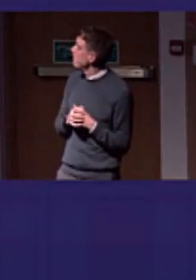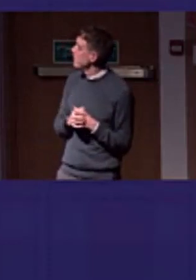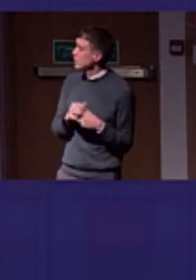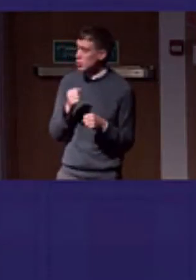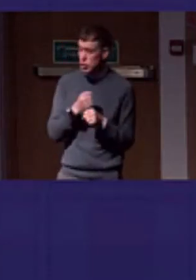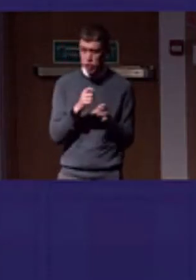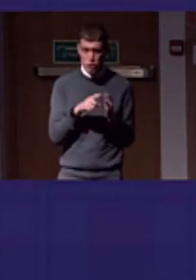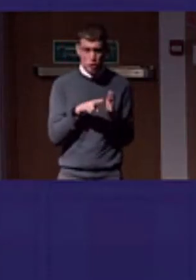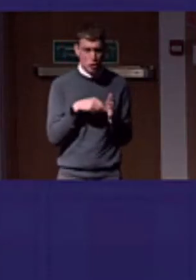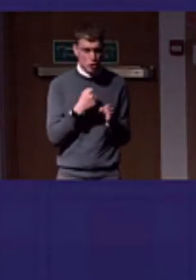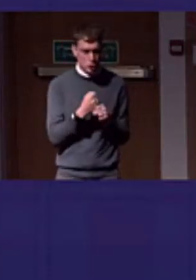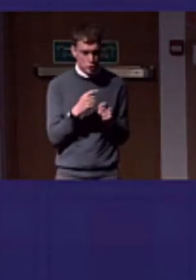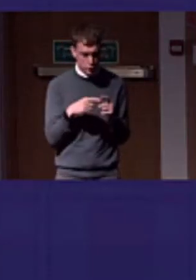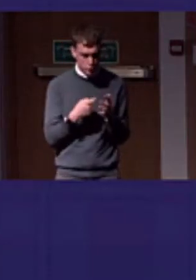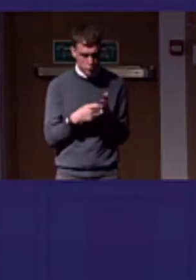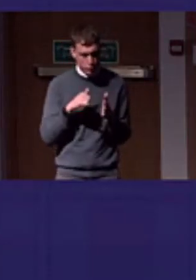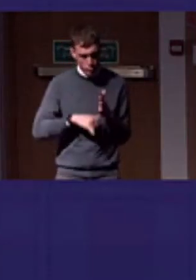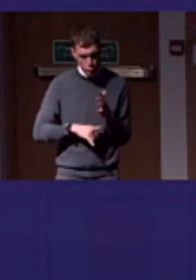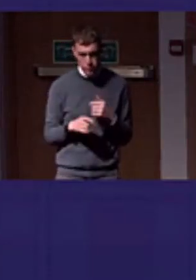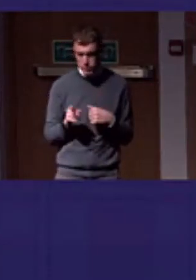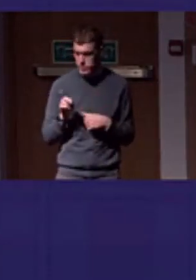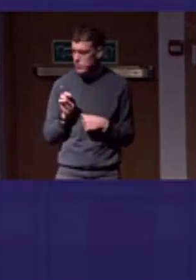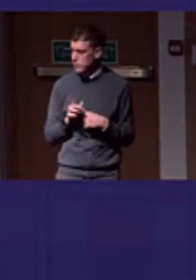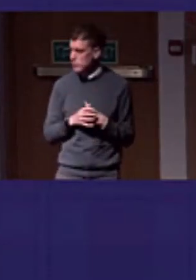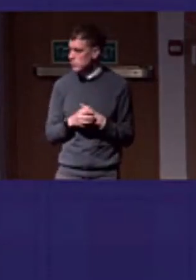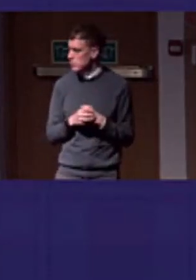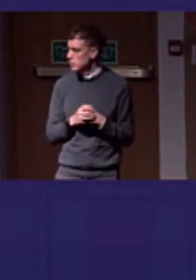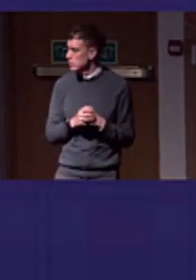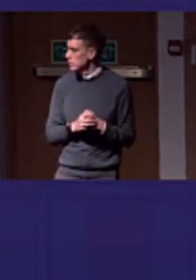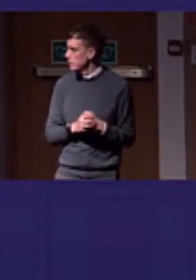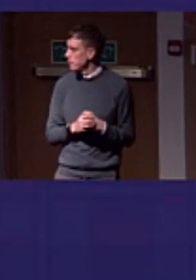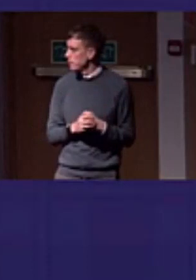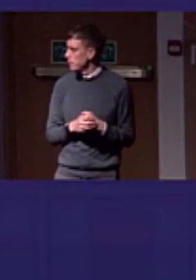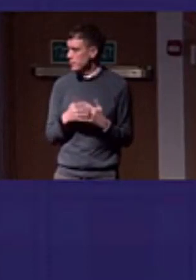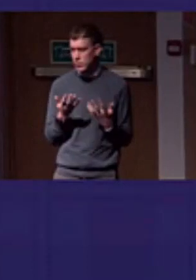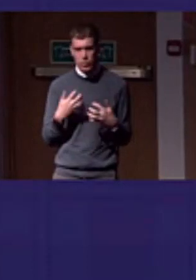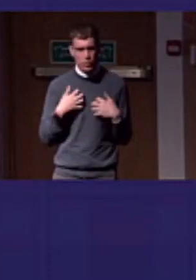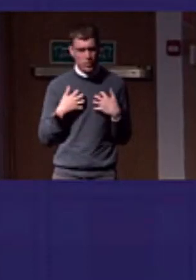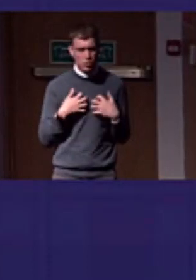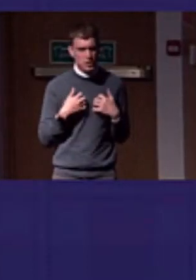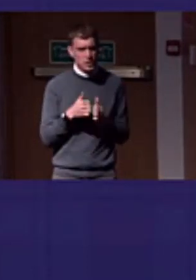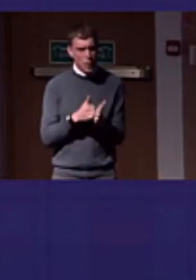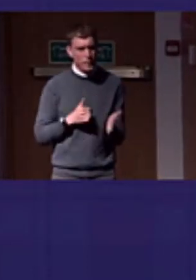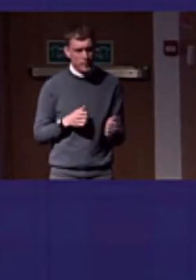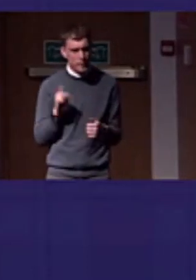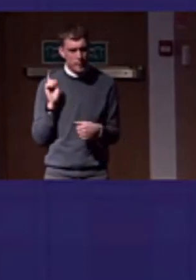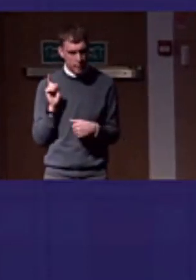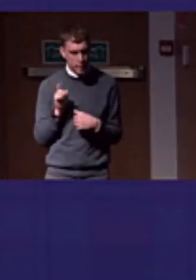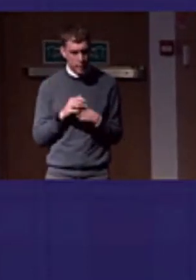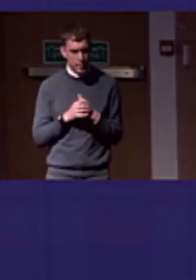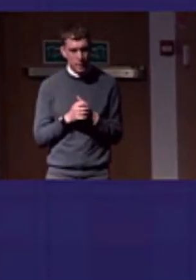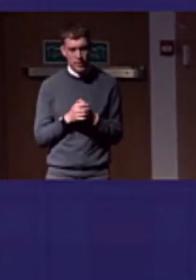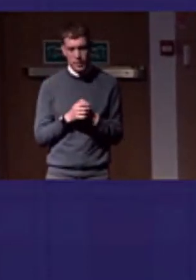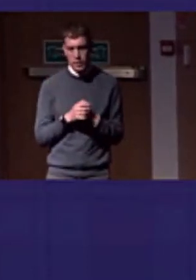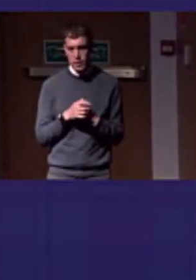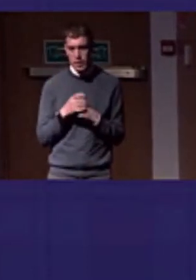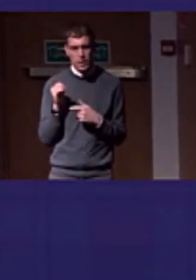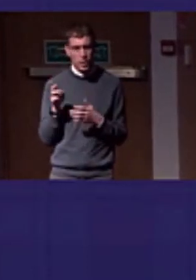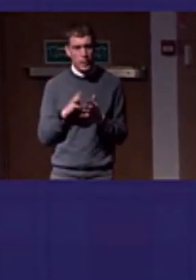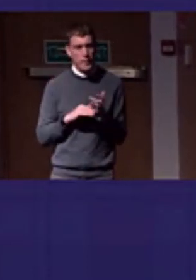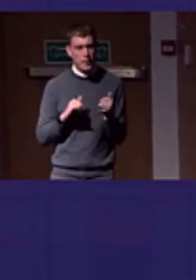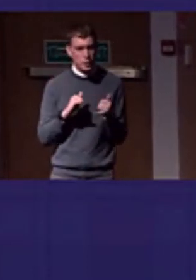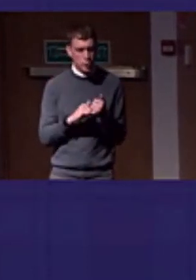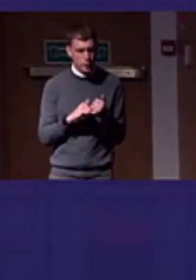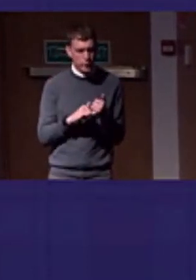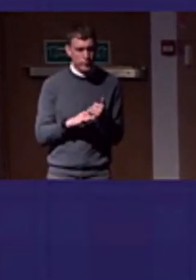health for work. They do resources, consulting, coaching. It's a very, very interesting company. Adam Halls, one of our marketing managers at Microsoft,